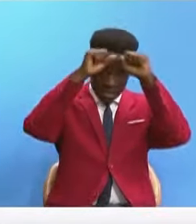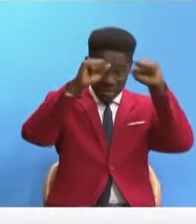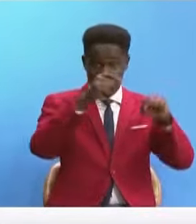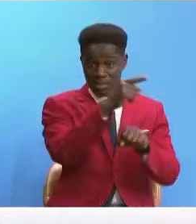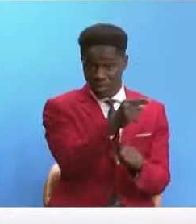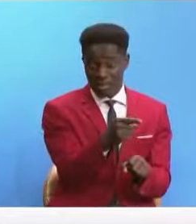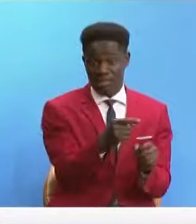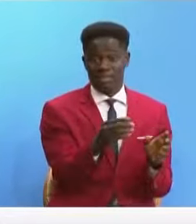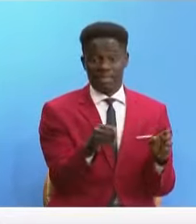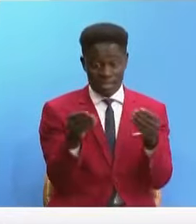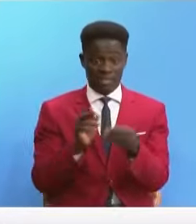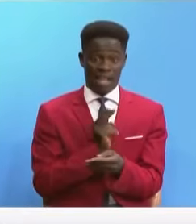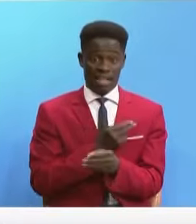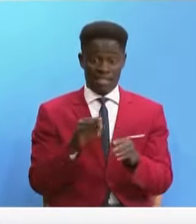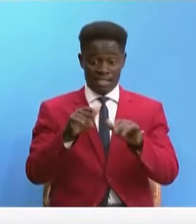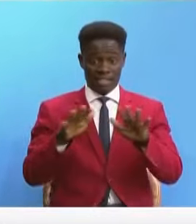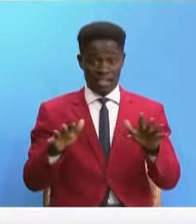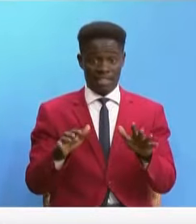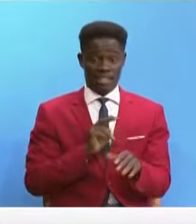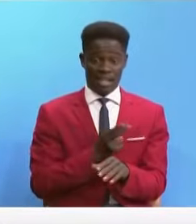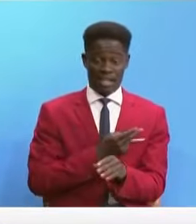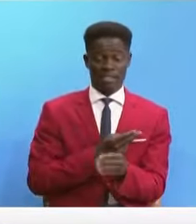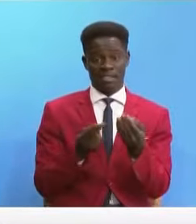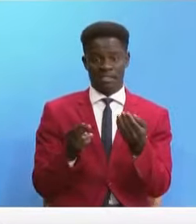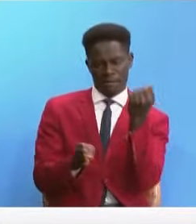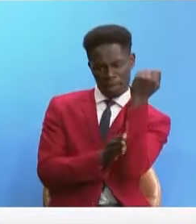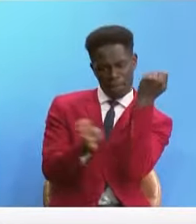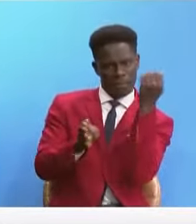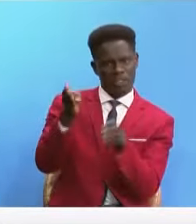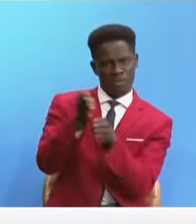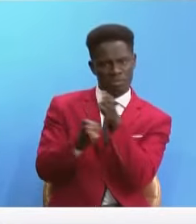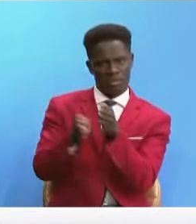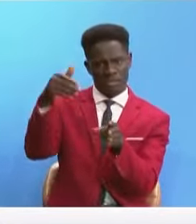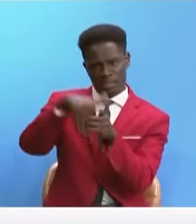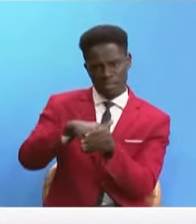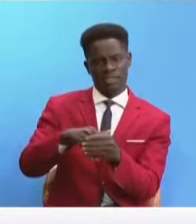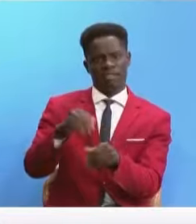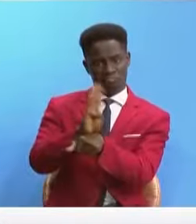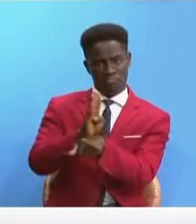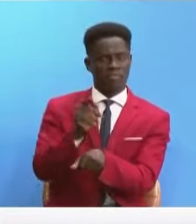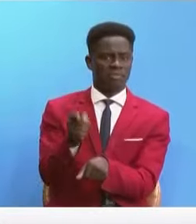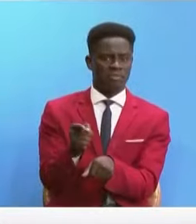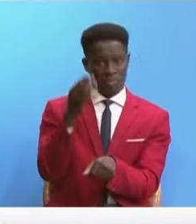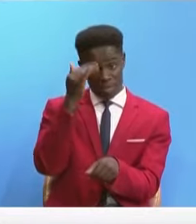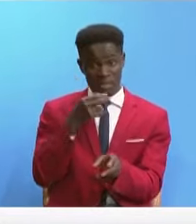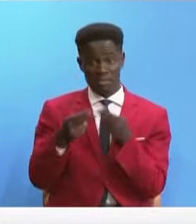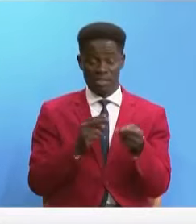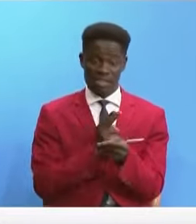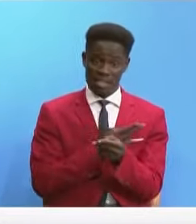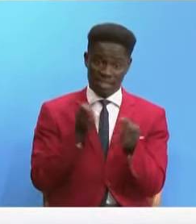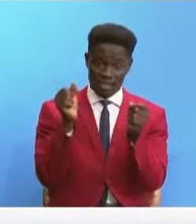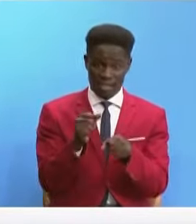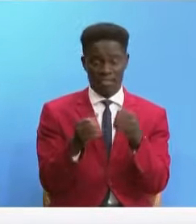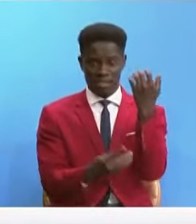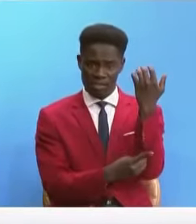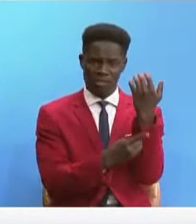build our offices and start making trials, seed trials, in Burundi so that we can develop